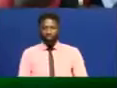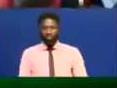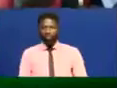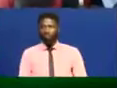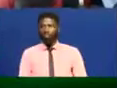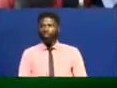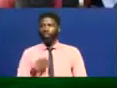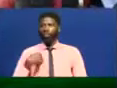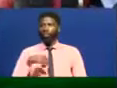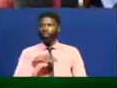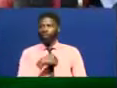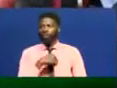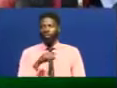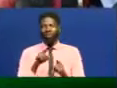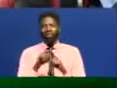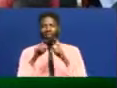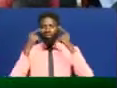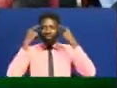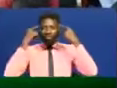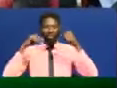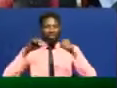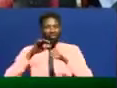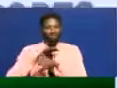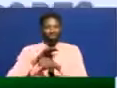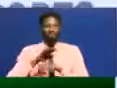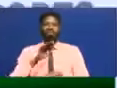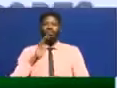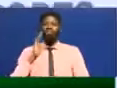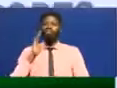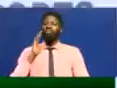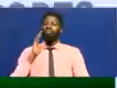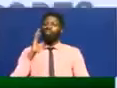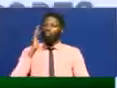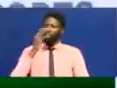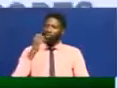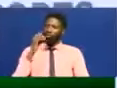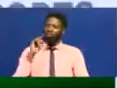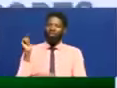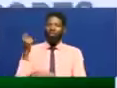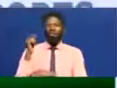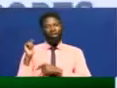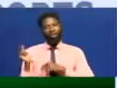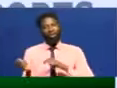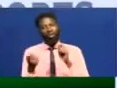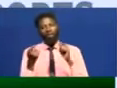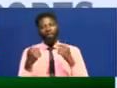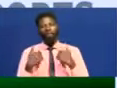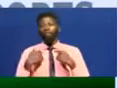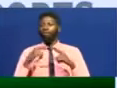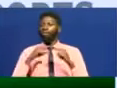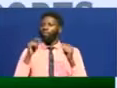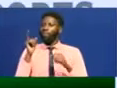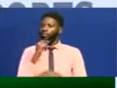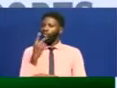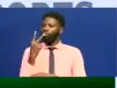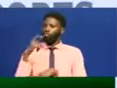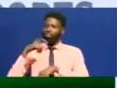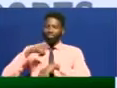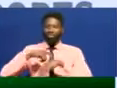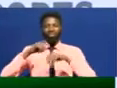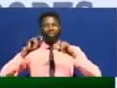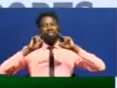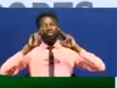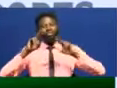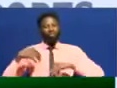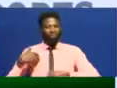We have done successfully the Magical Kenya Golf event. We have hosted 2 highly successful international